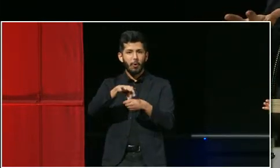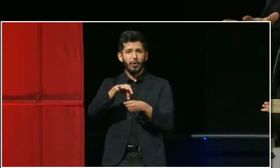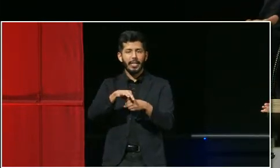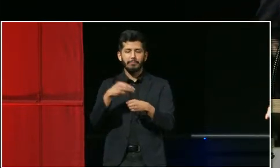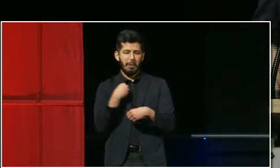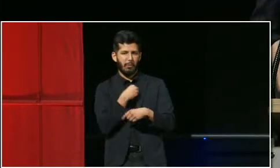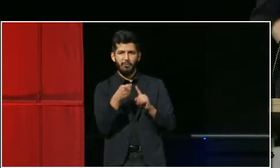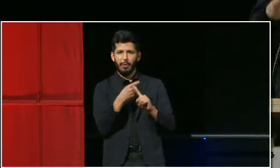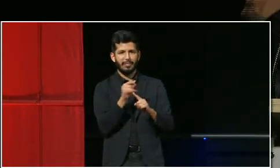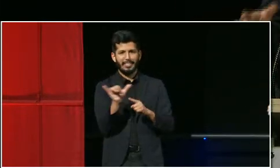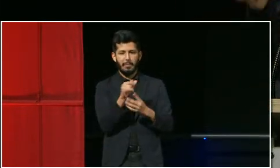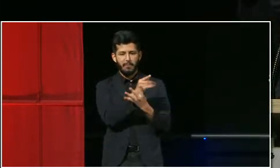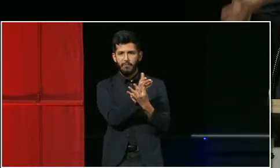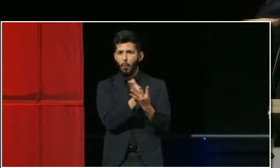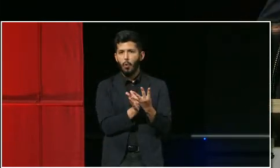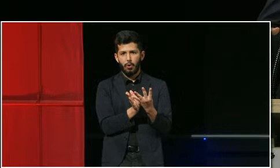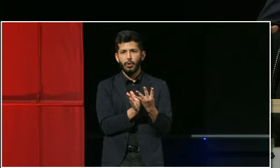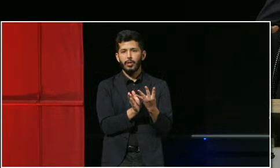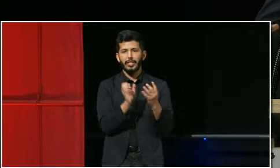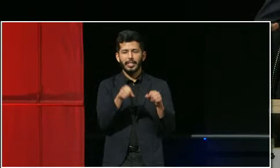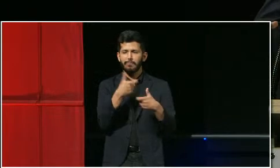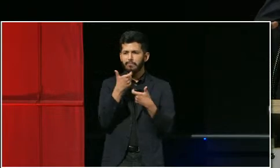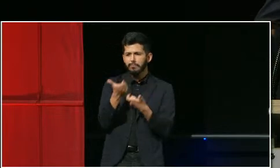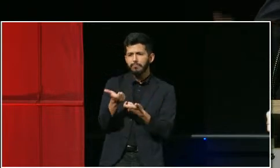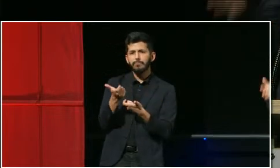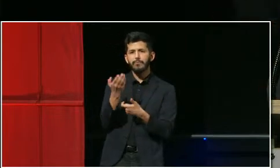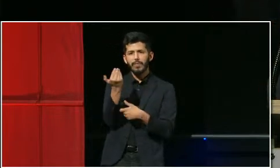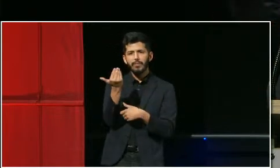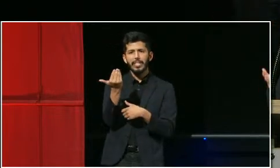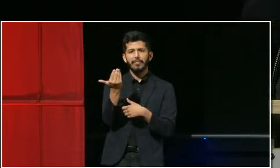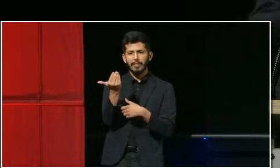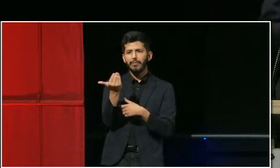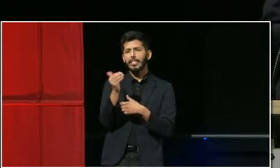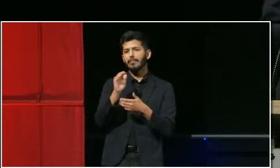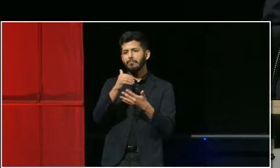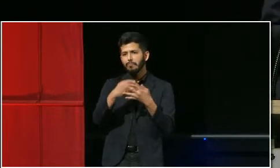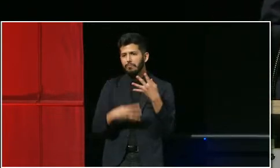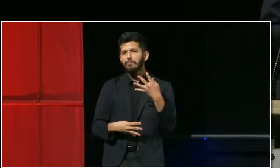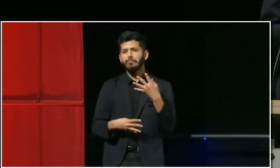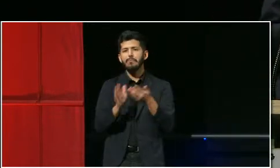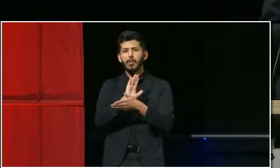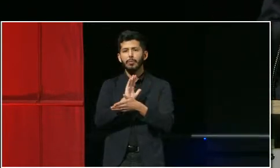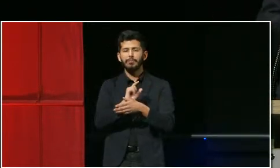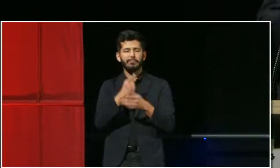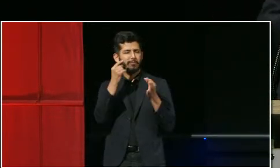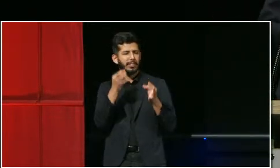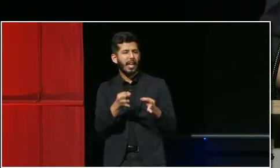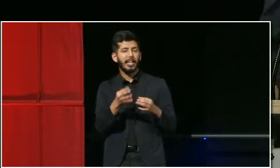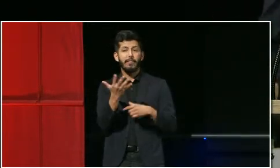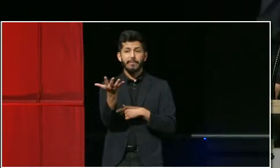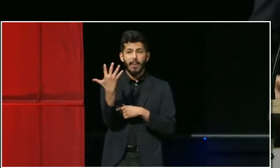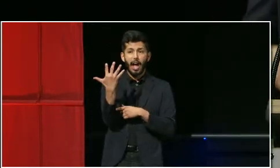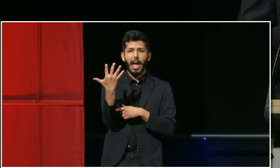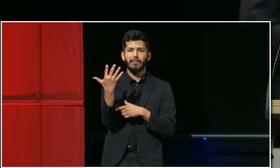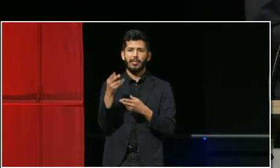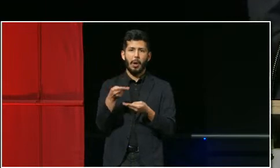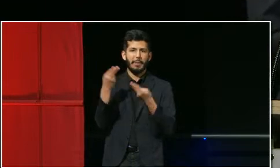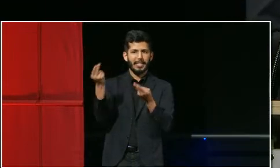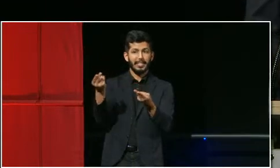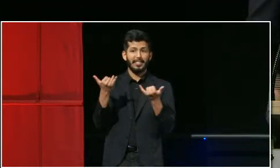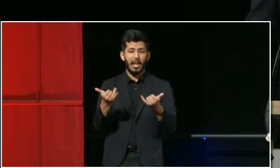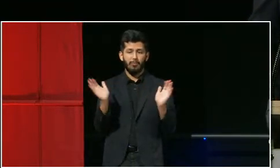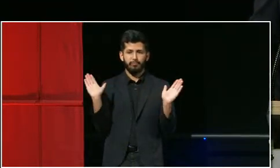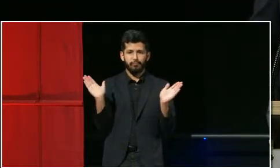same branches that can view the 15 shortlisted films and then vote to determine the five nominees. And now that we have our